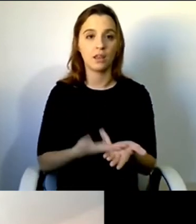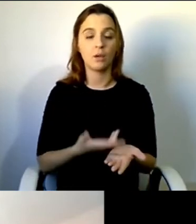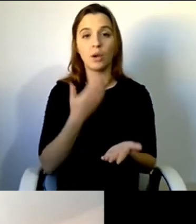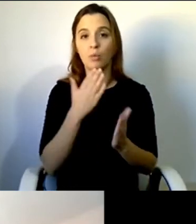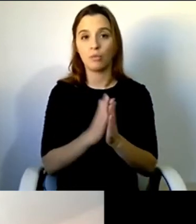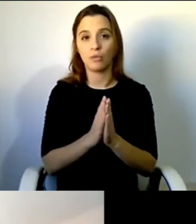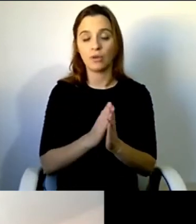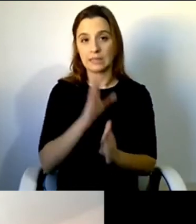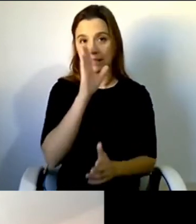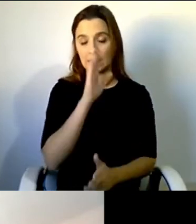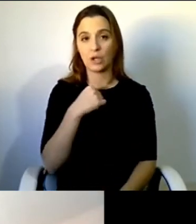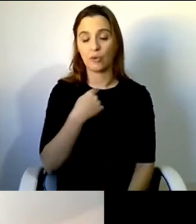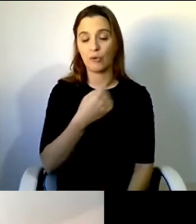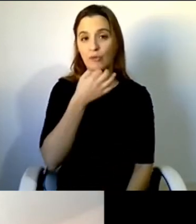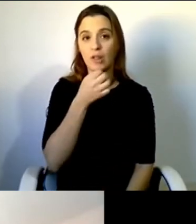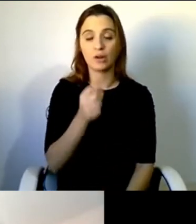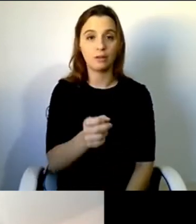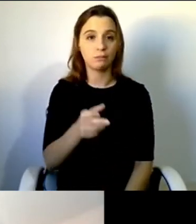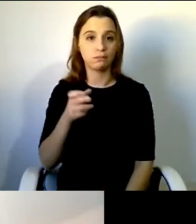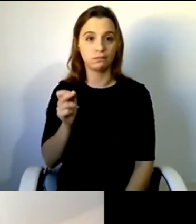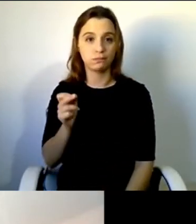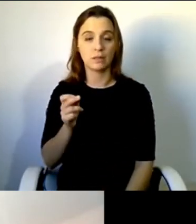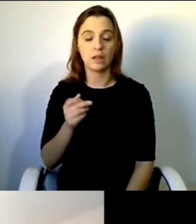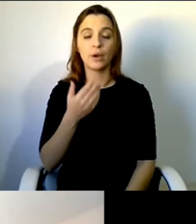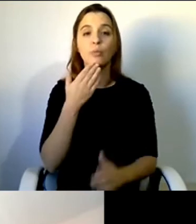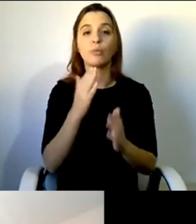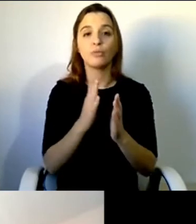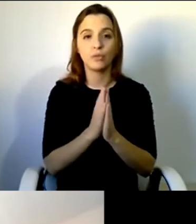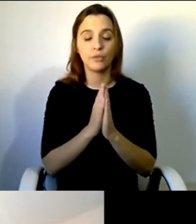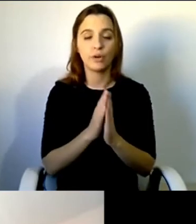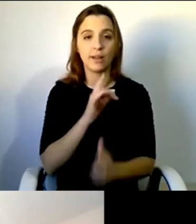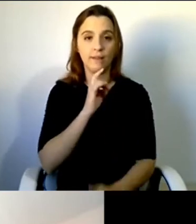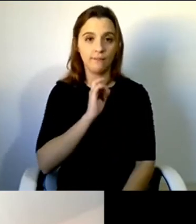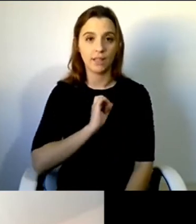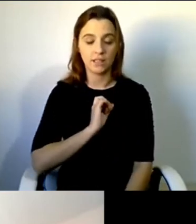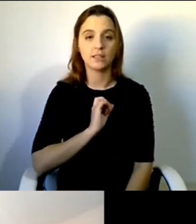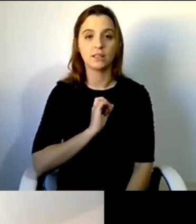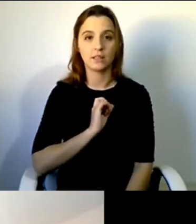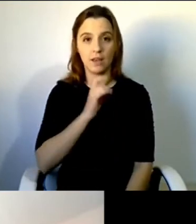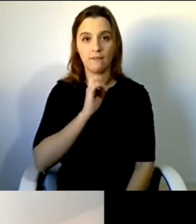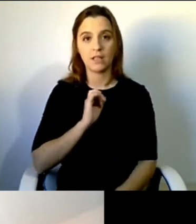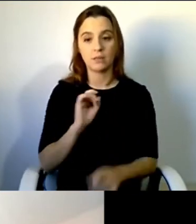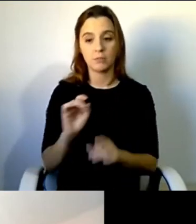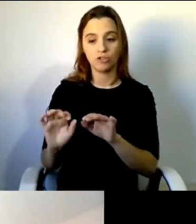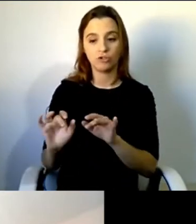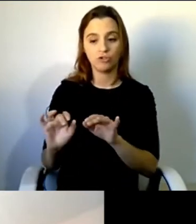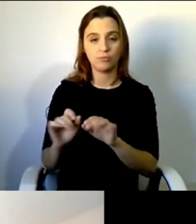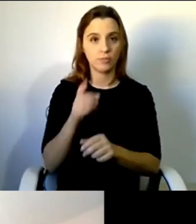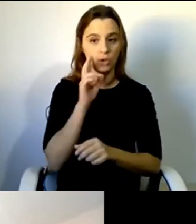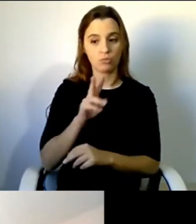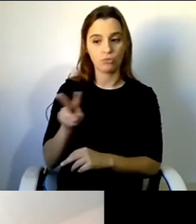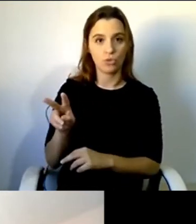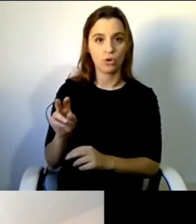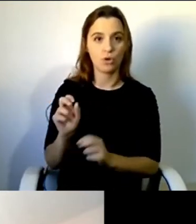fast, please let me know in the chat box. I will follow it. I will try to look at